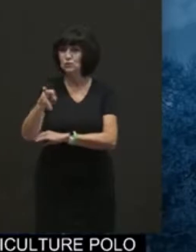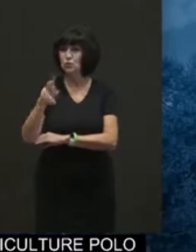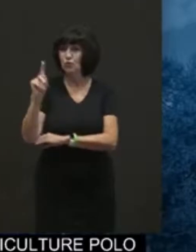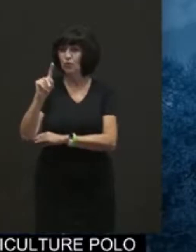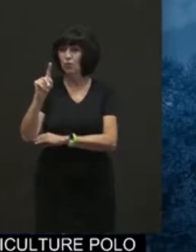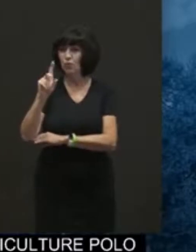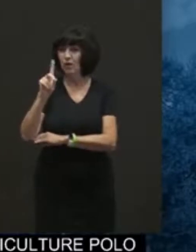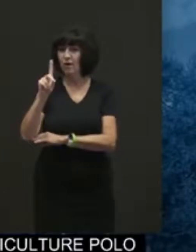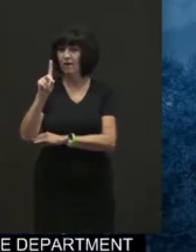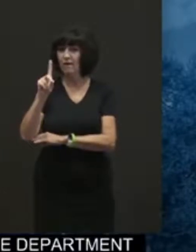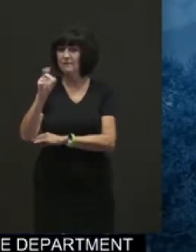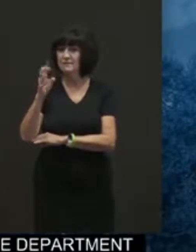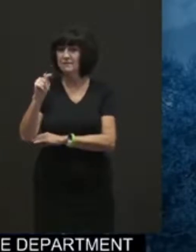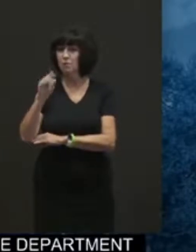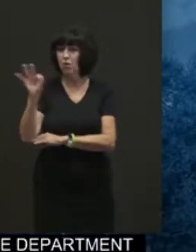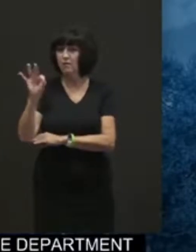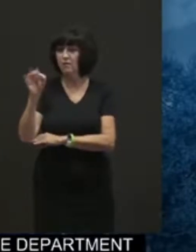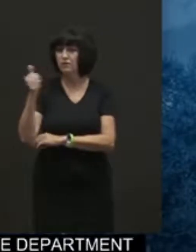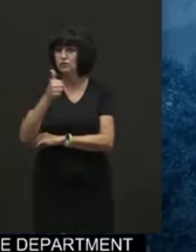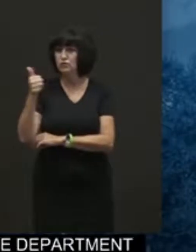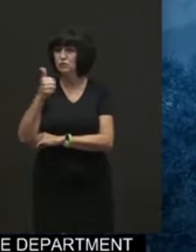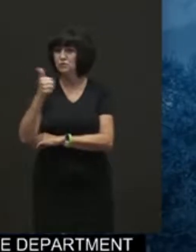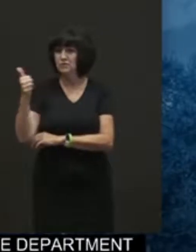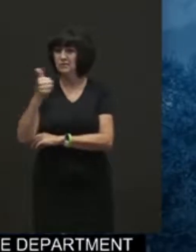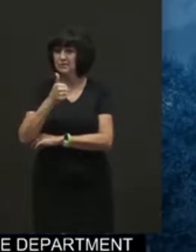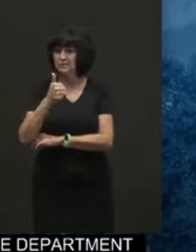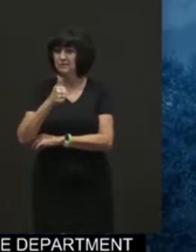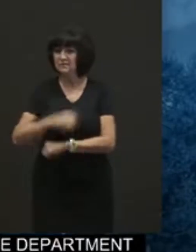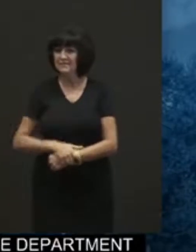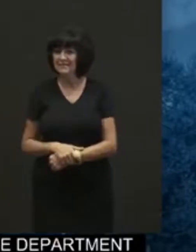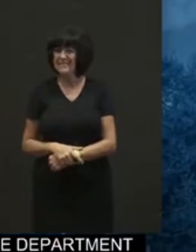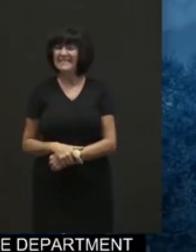And I think for everybody,